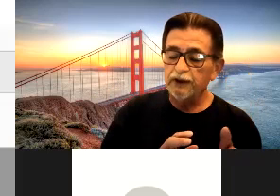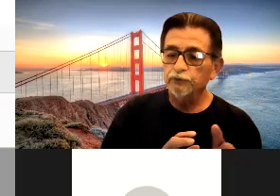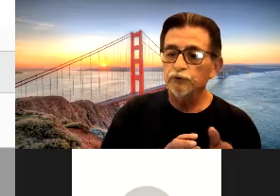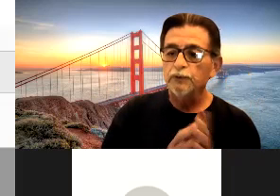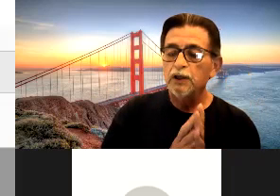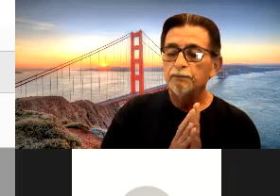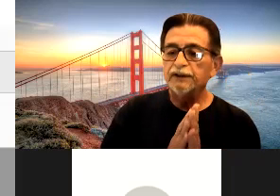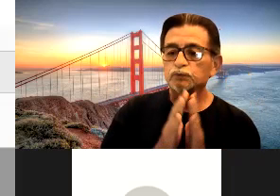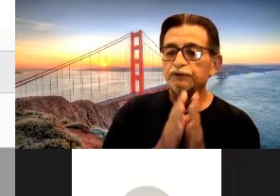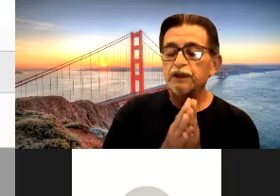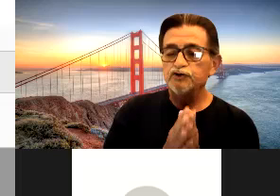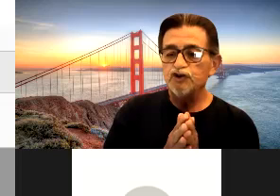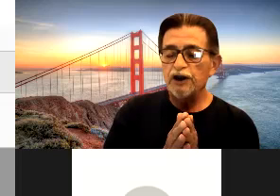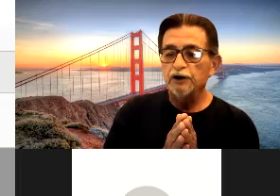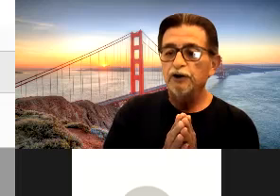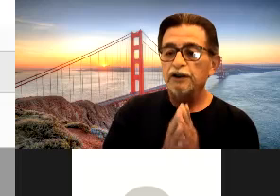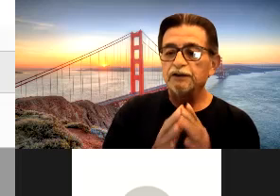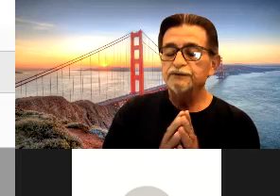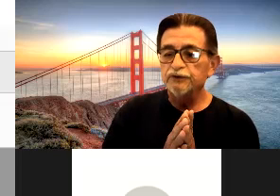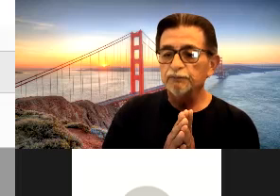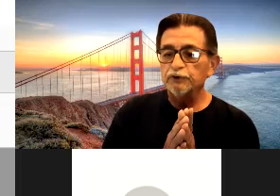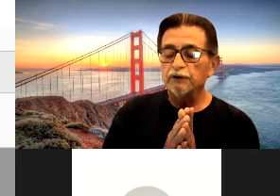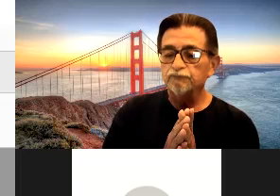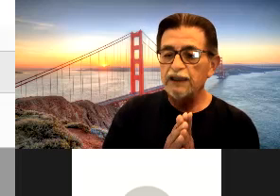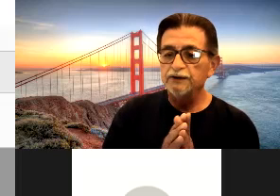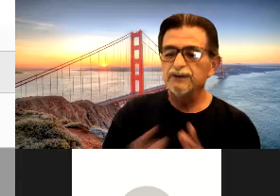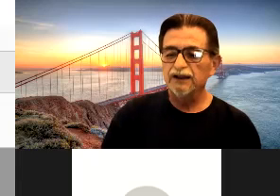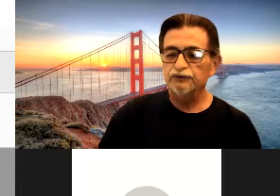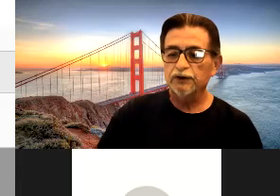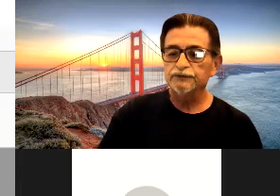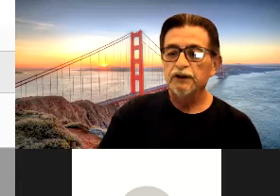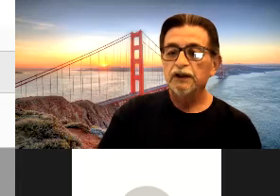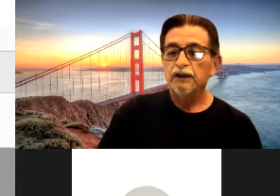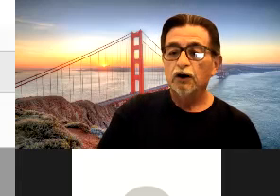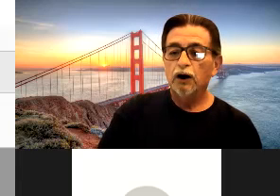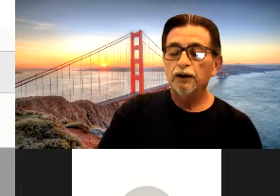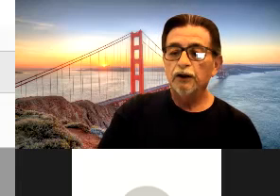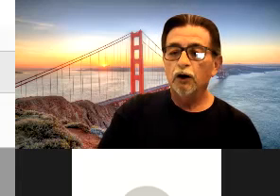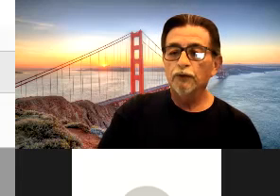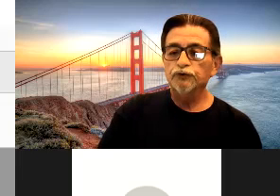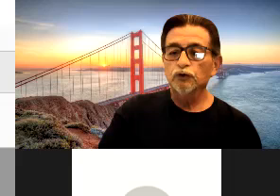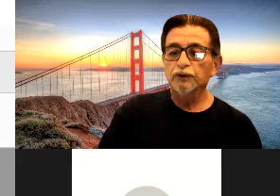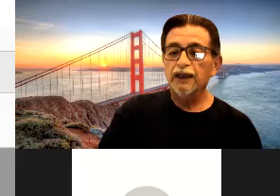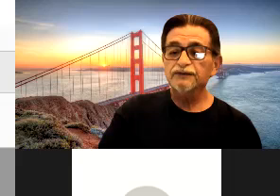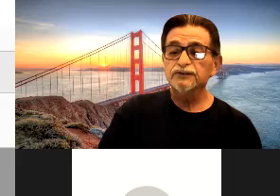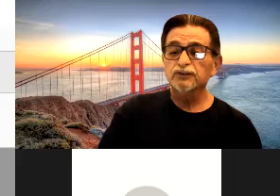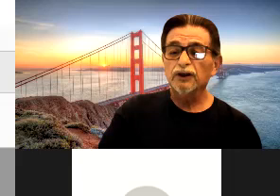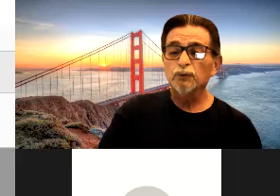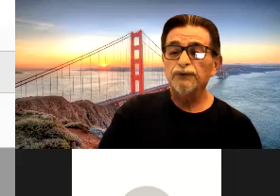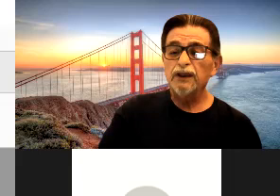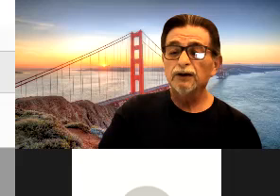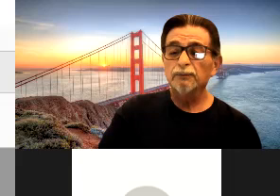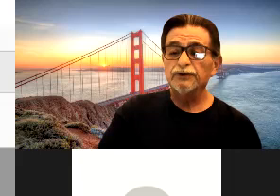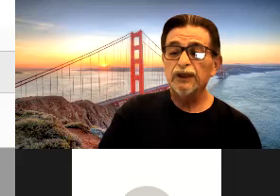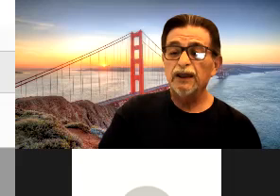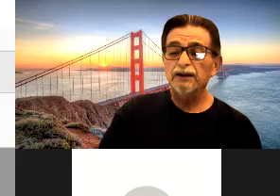in the same group, because what they share is the number of valence electrons. All the noble gases, starting